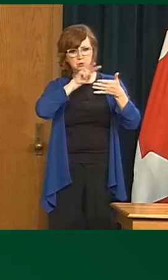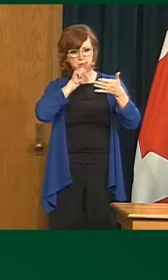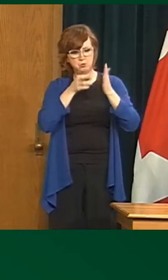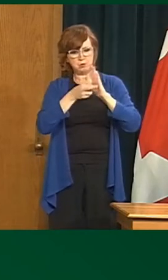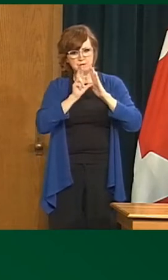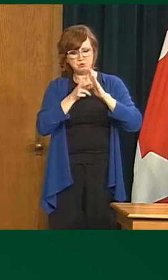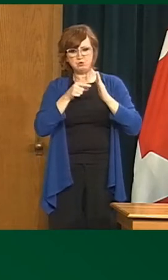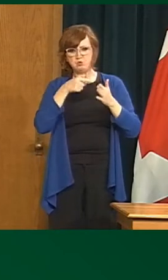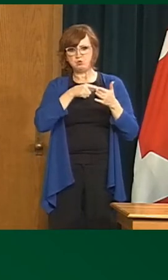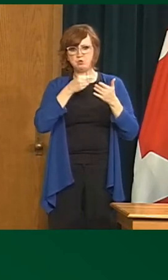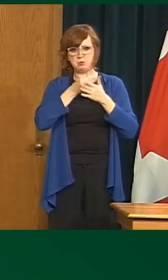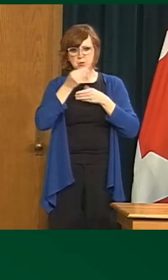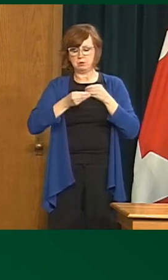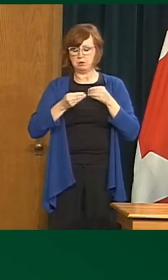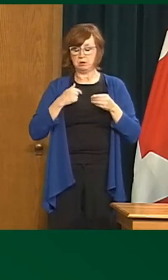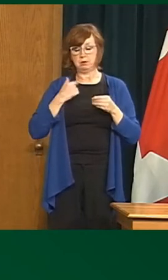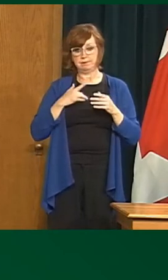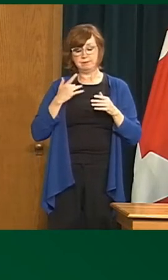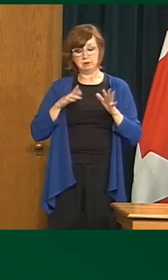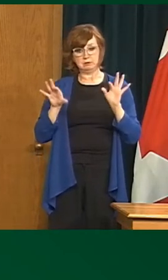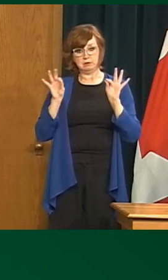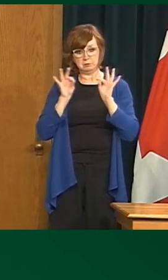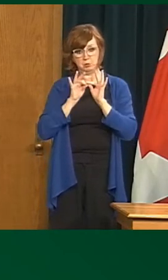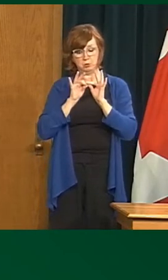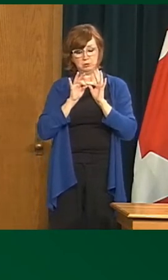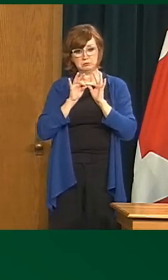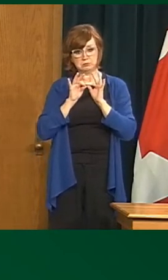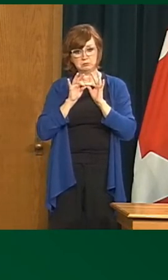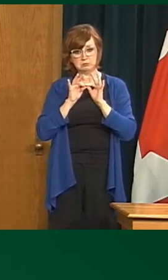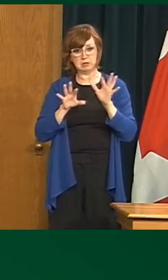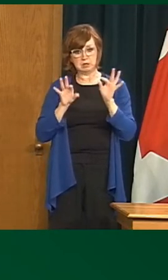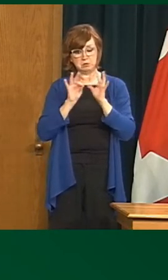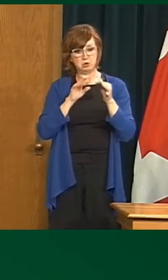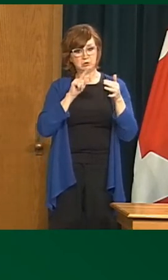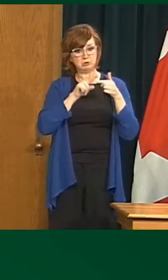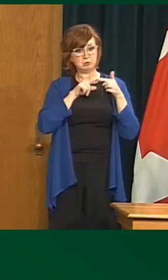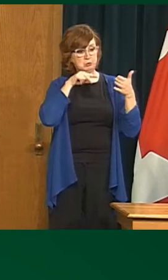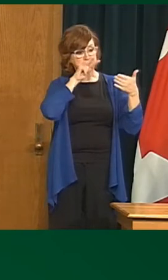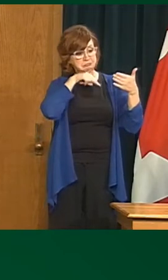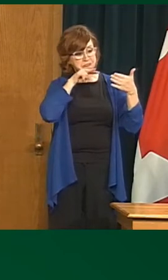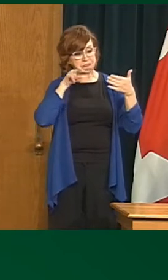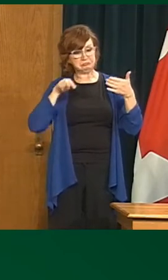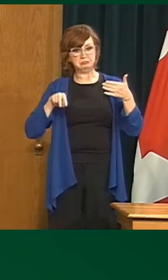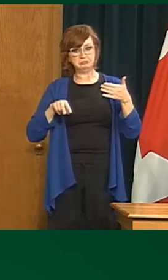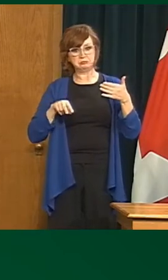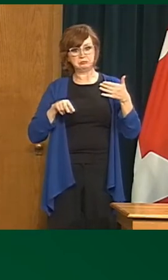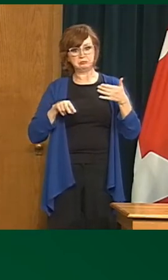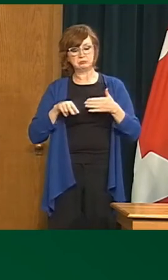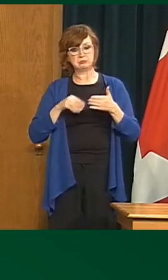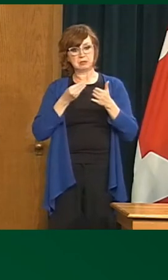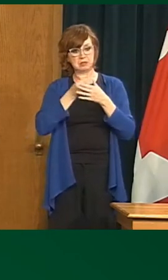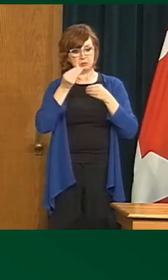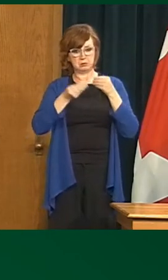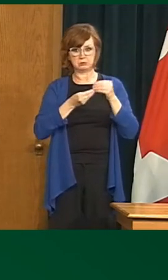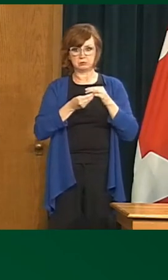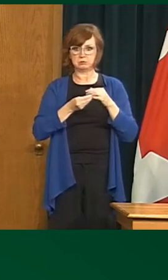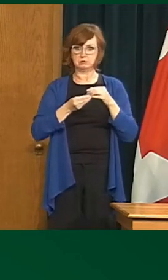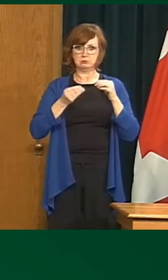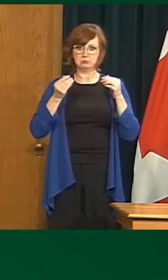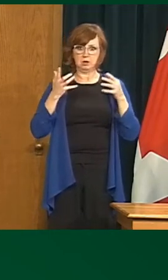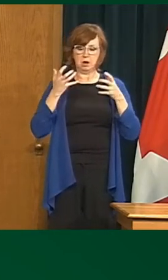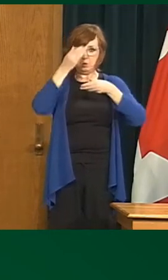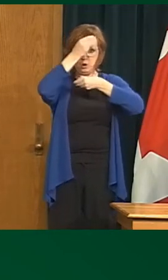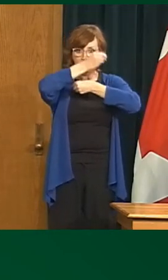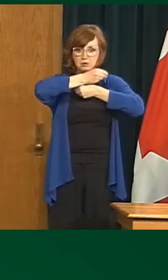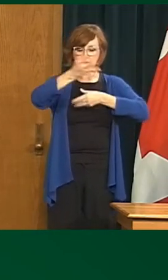in particular deserves not only the legislative oversight, but the purview of every person in the province because of who